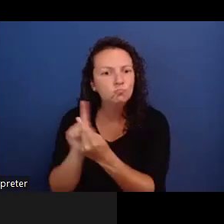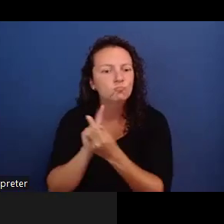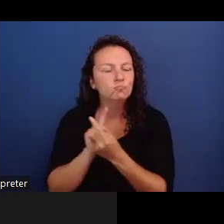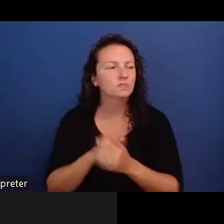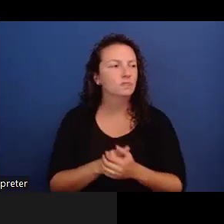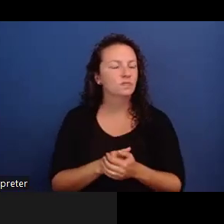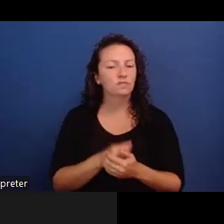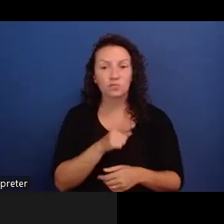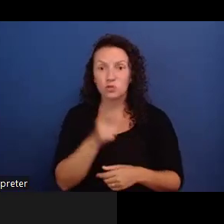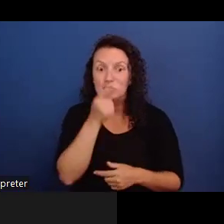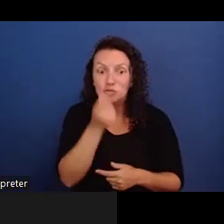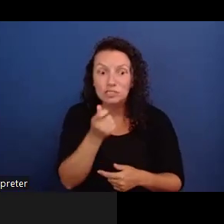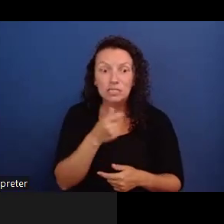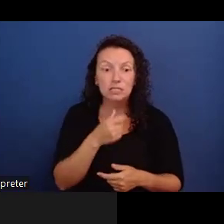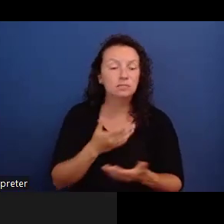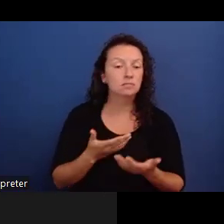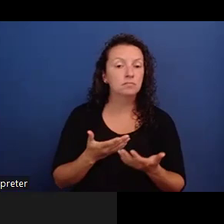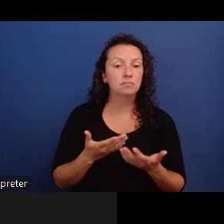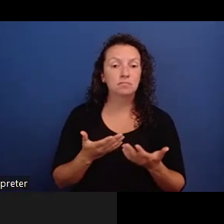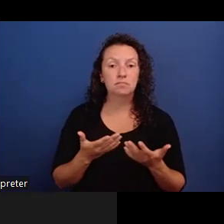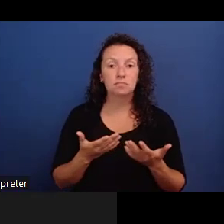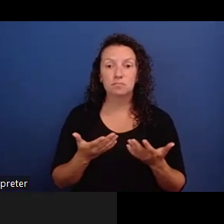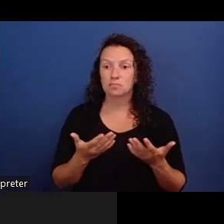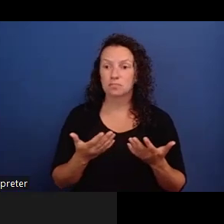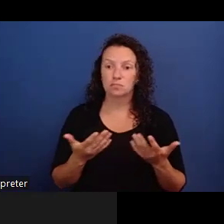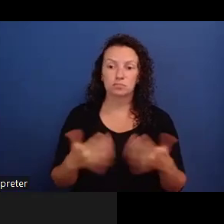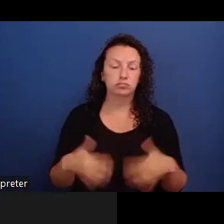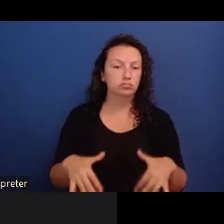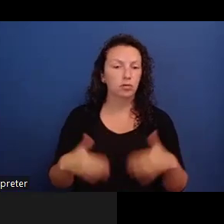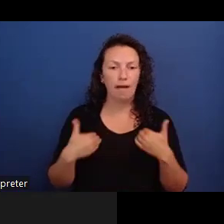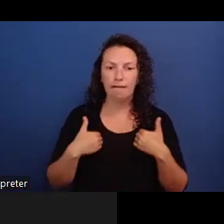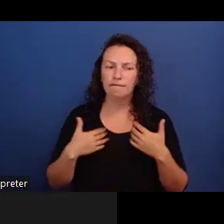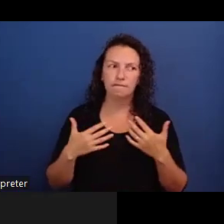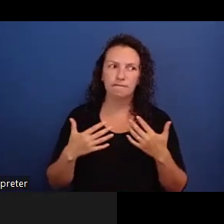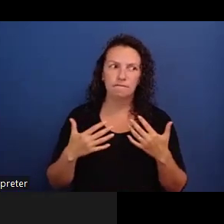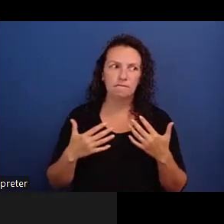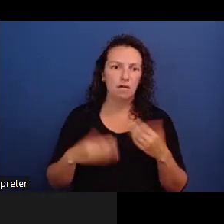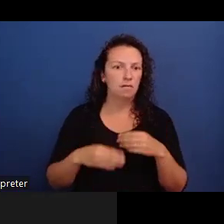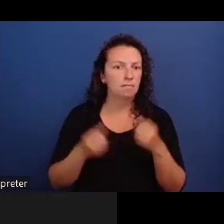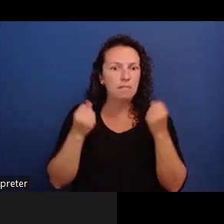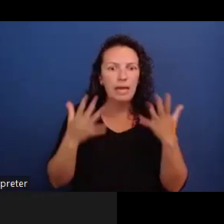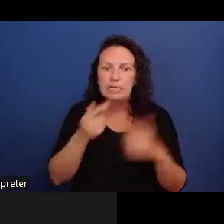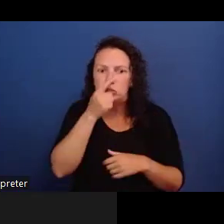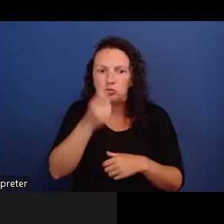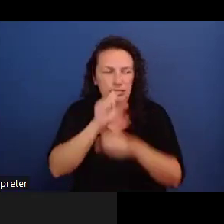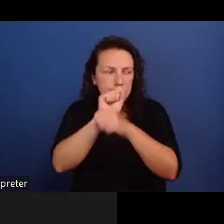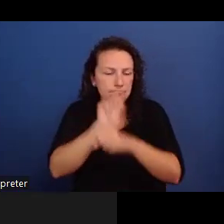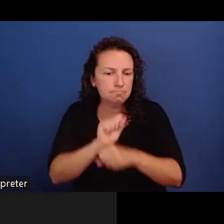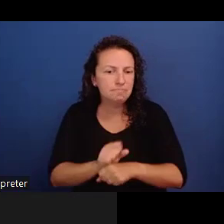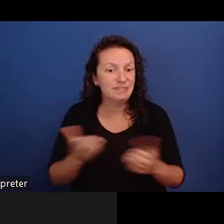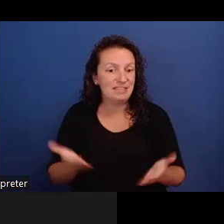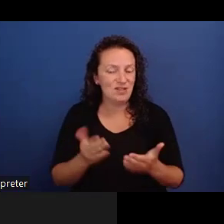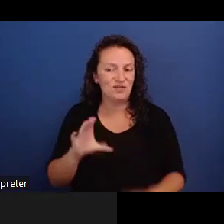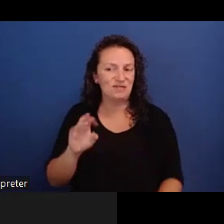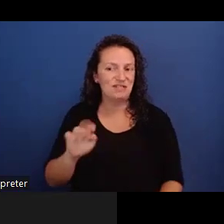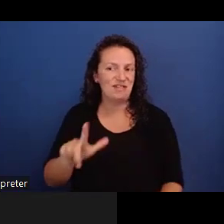interested in, we have tons of interesting positions at the Carroll Center. We have even someone that teaches